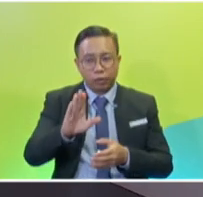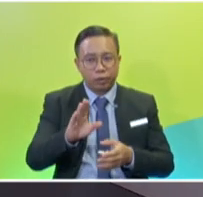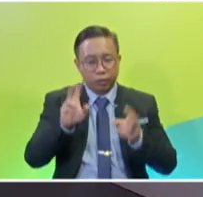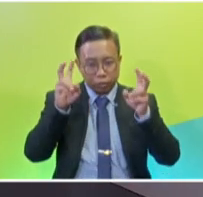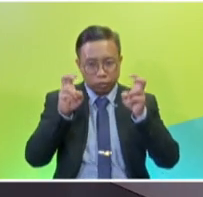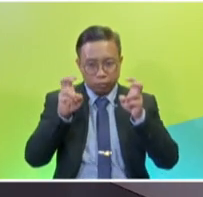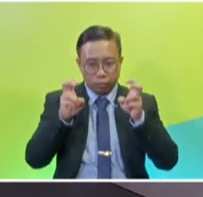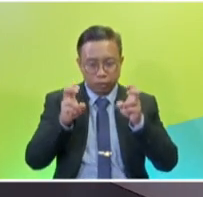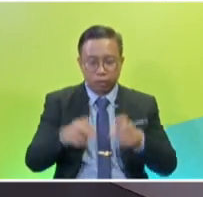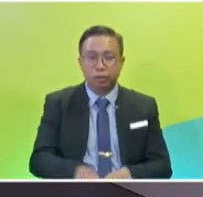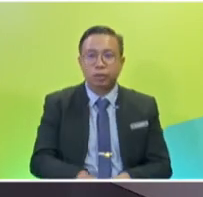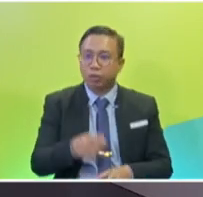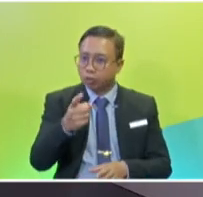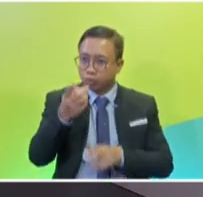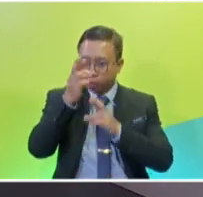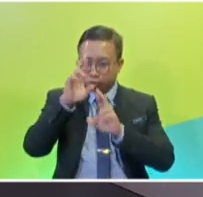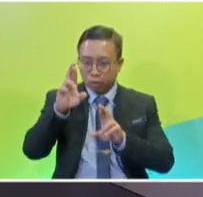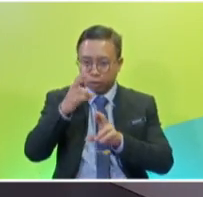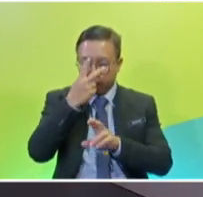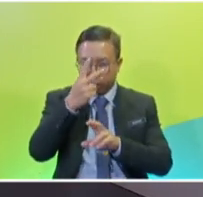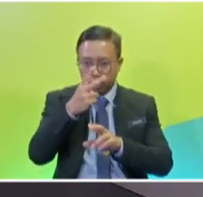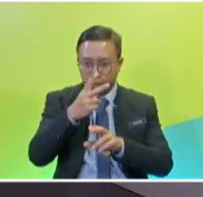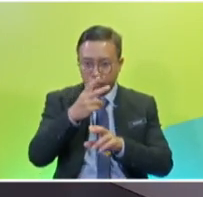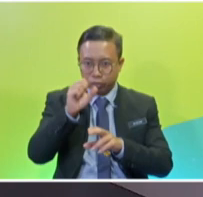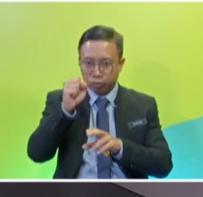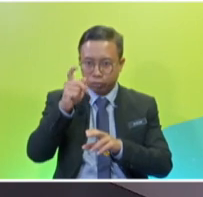is written. Are you guys ready? Look at the next screen.